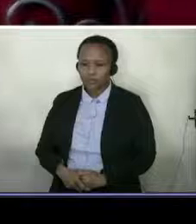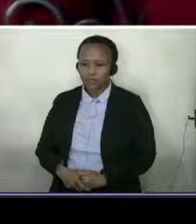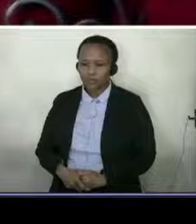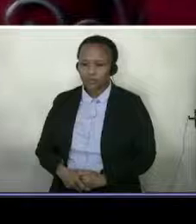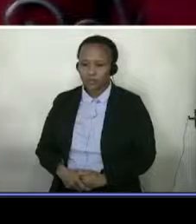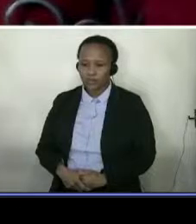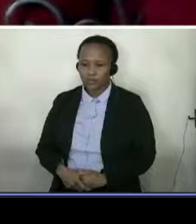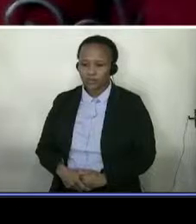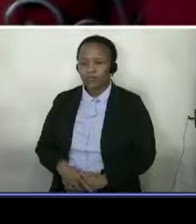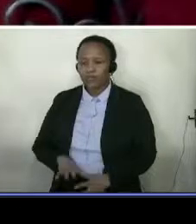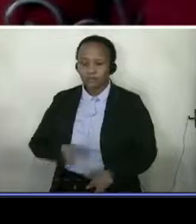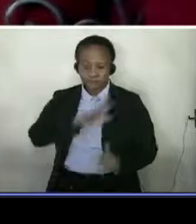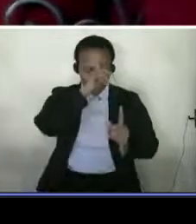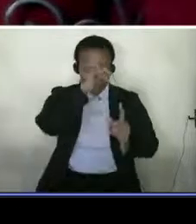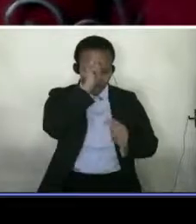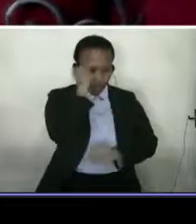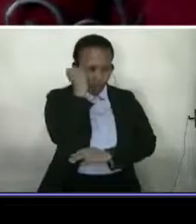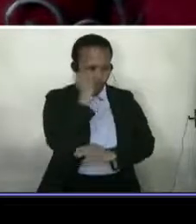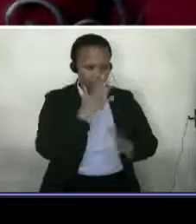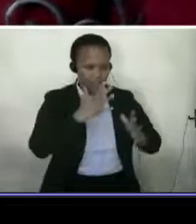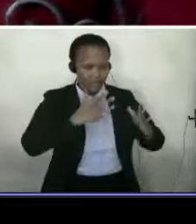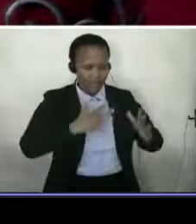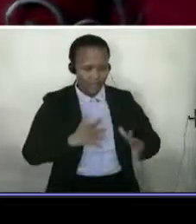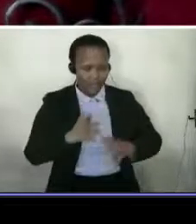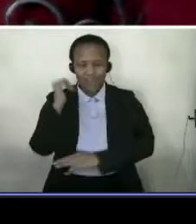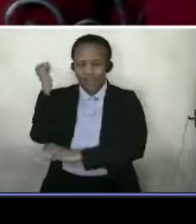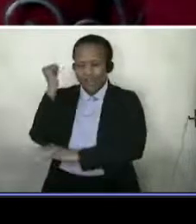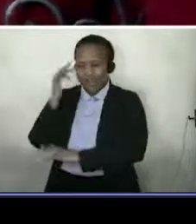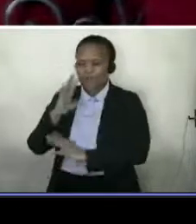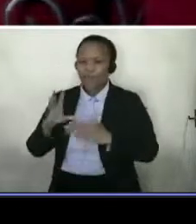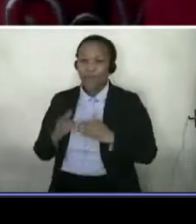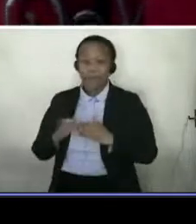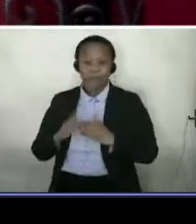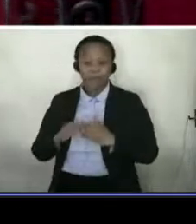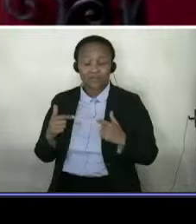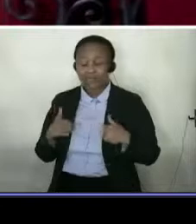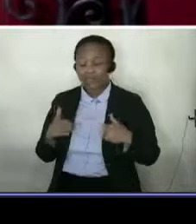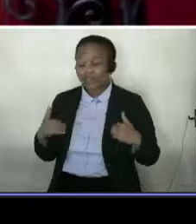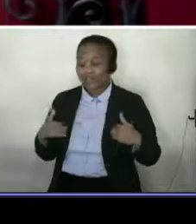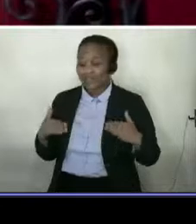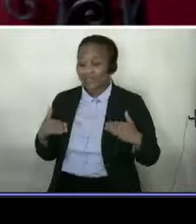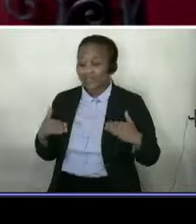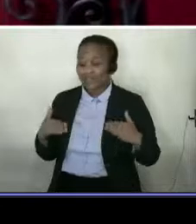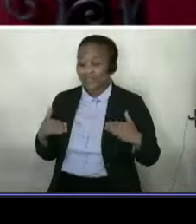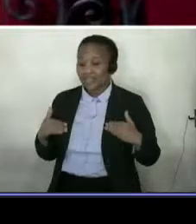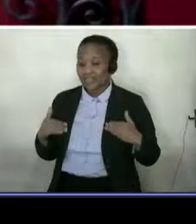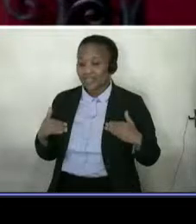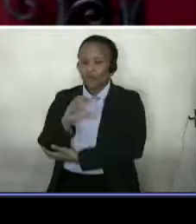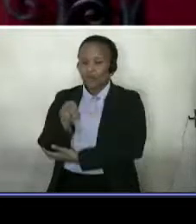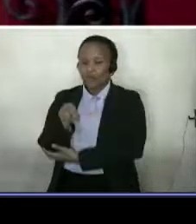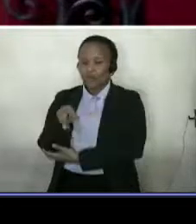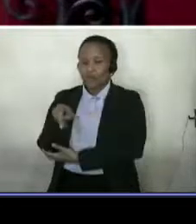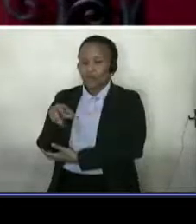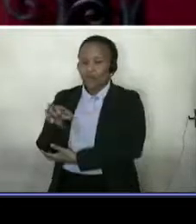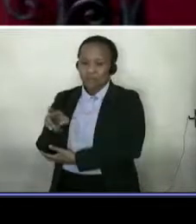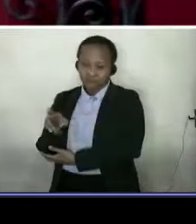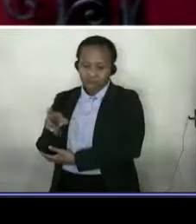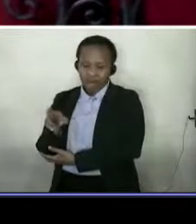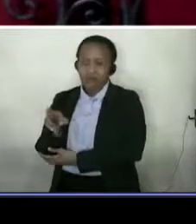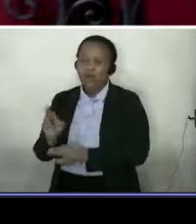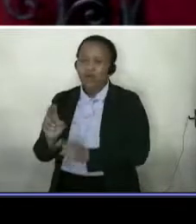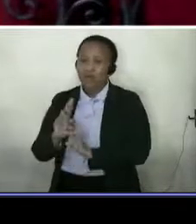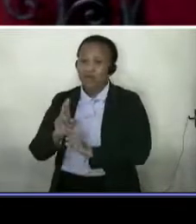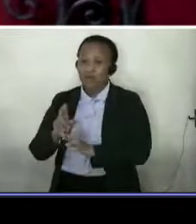Honorable Speaker, honorable members, let me open by emphasizing, by quoting from the Scopa report presented to the House today, and I